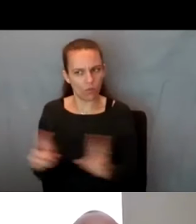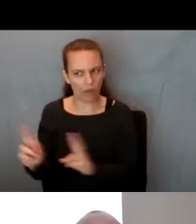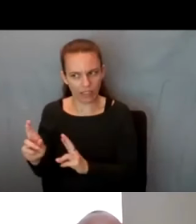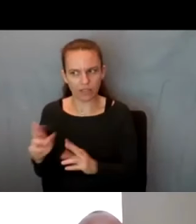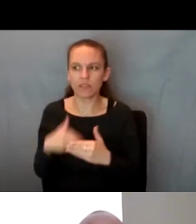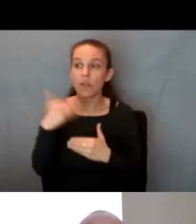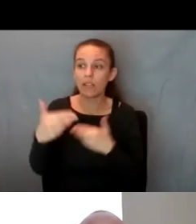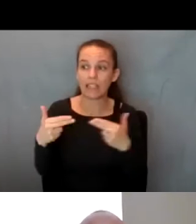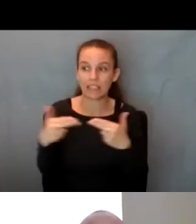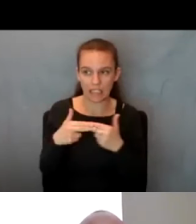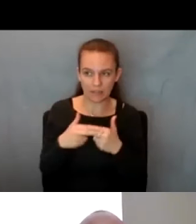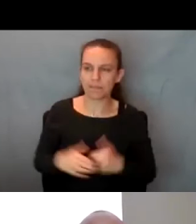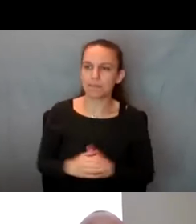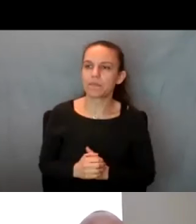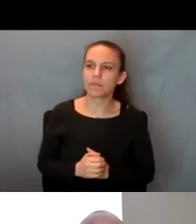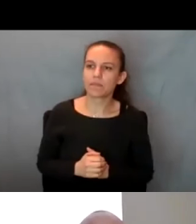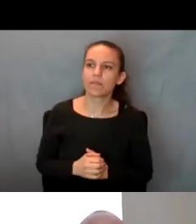slide.